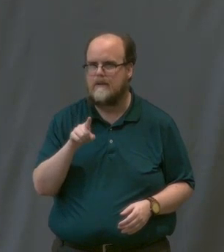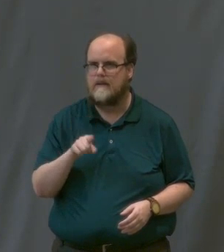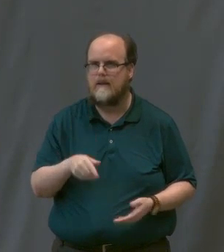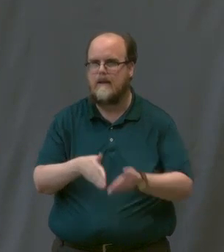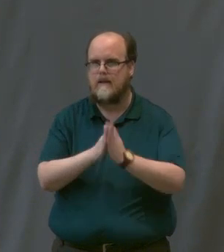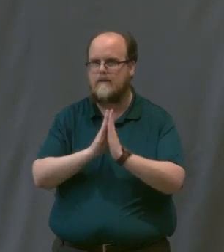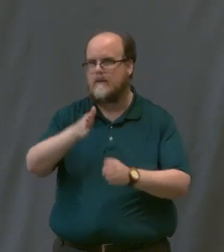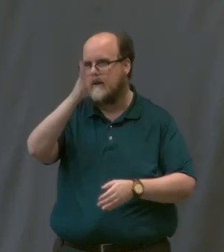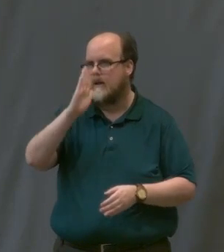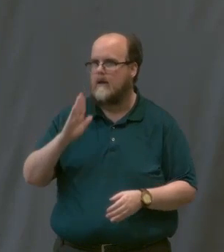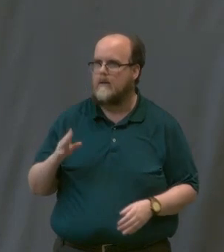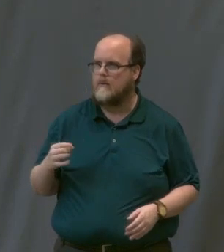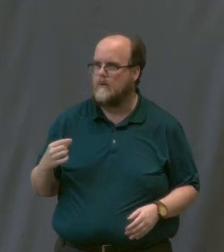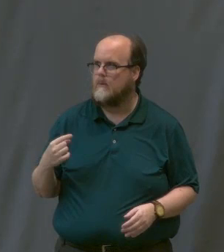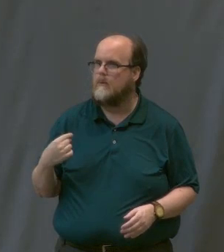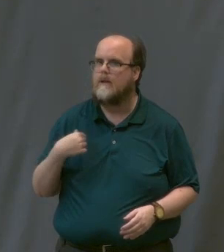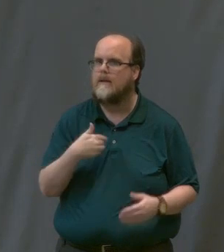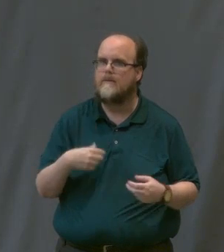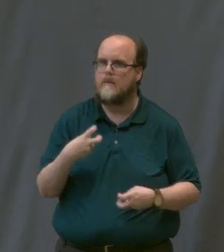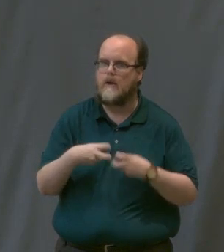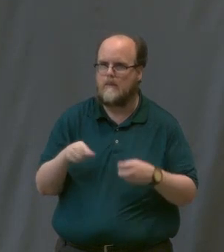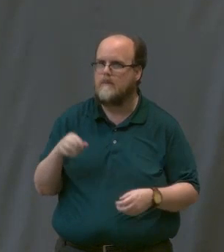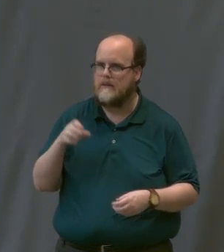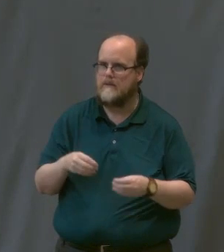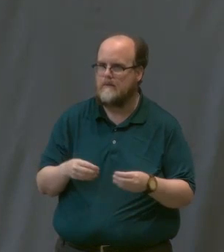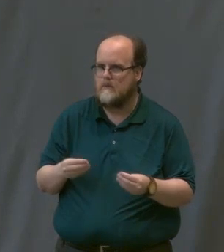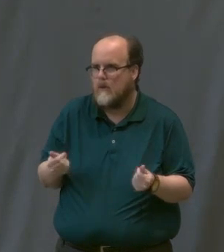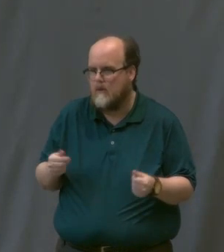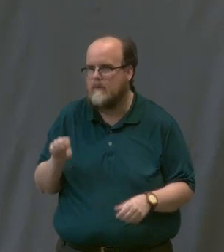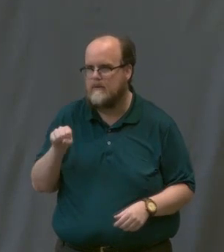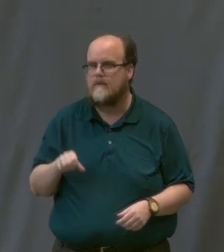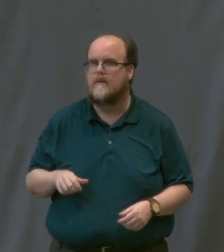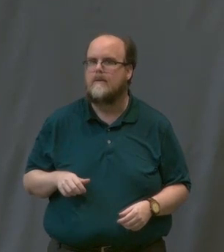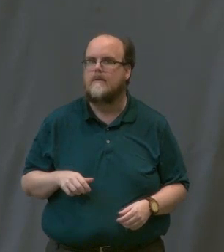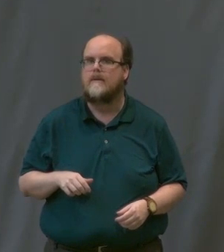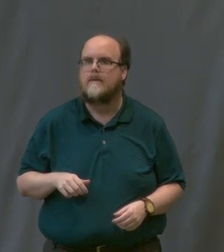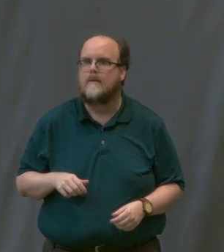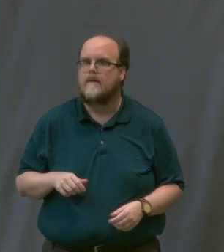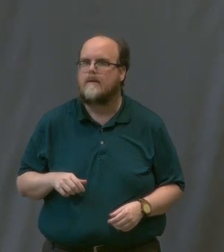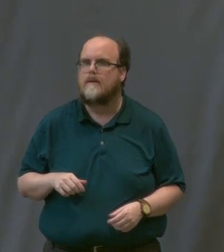asking God, okay, we got a problem down there you need to solve, right? Absolutely.